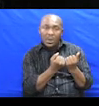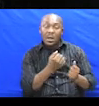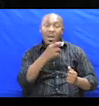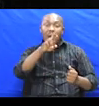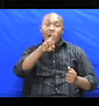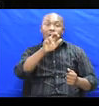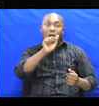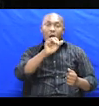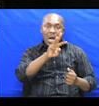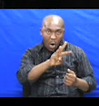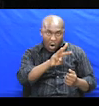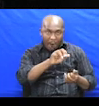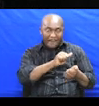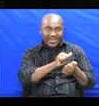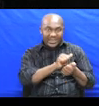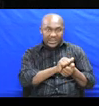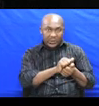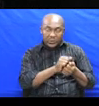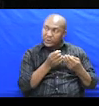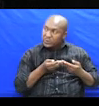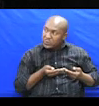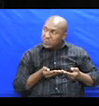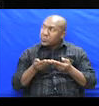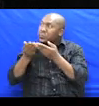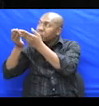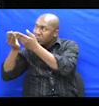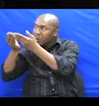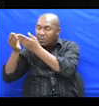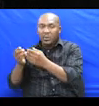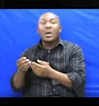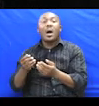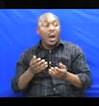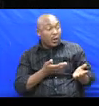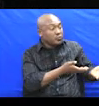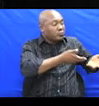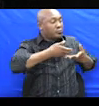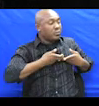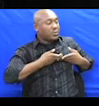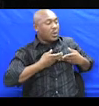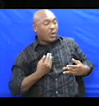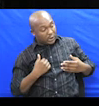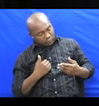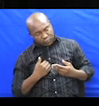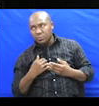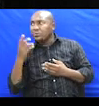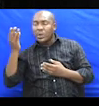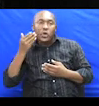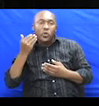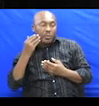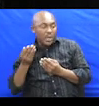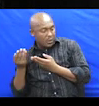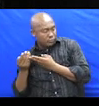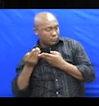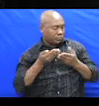Africans specialized in production of raw materials for export, and also in turn were